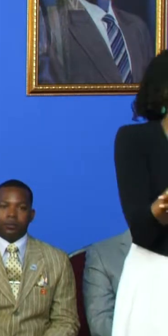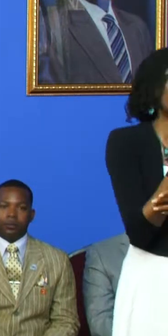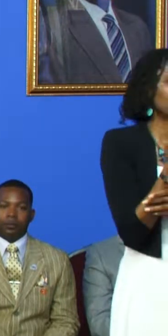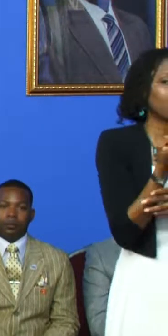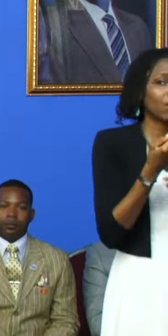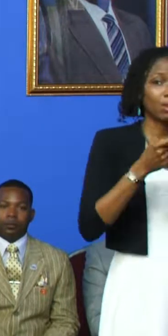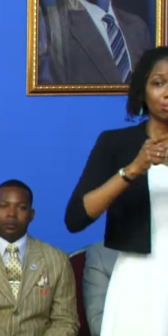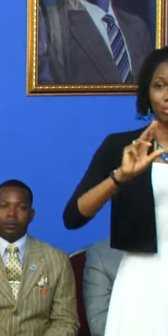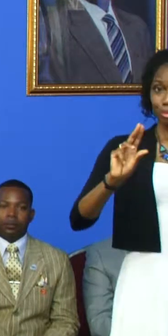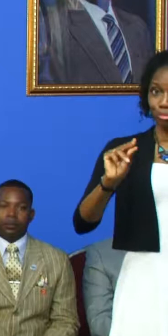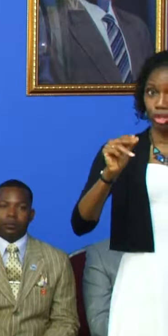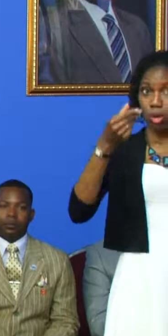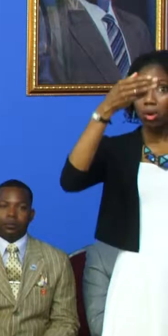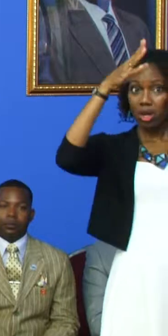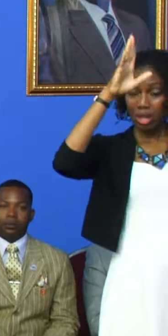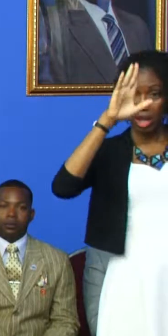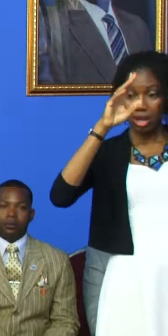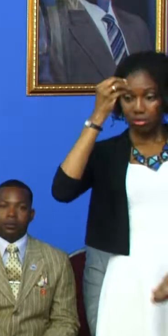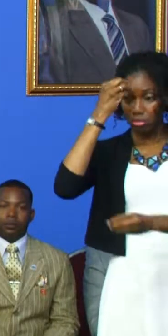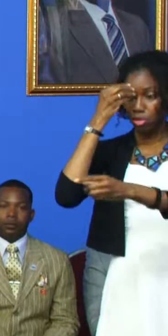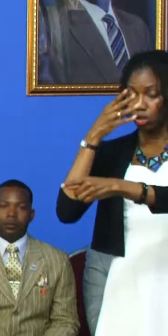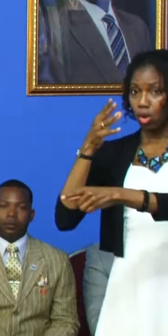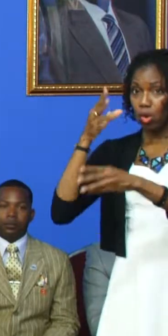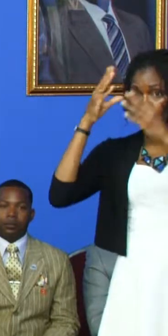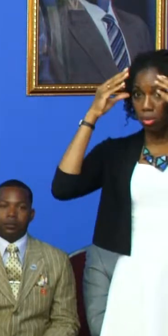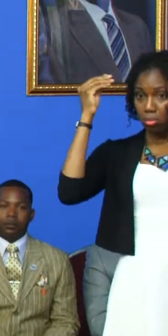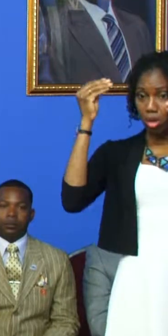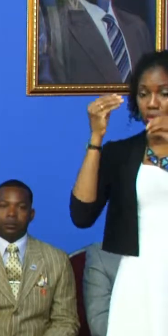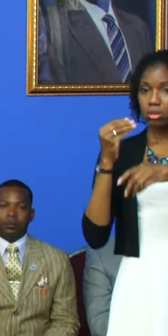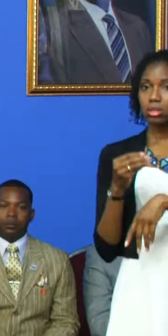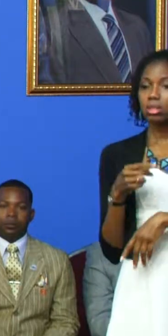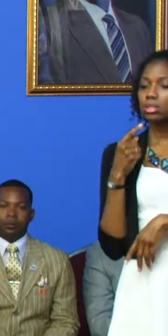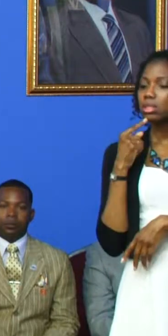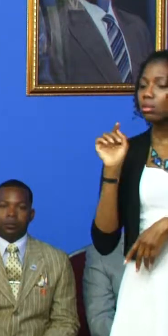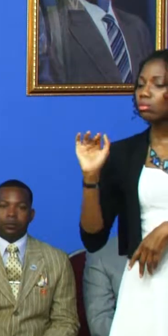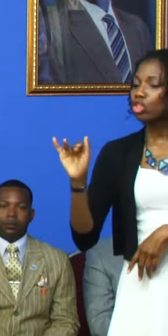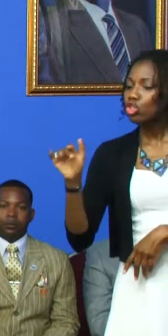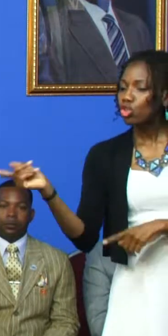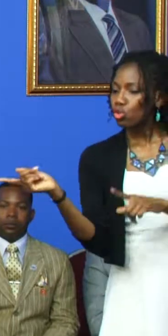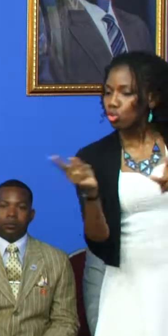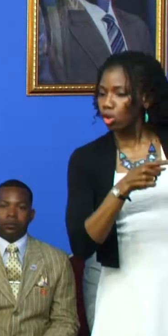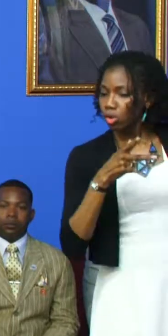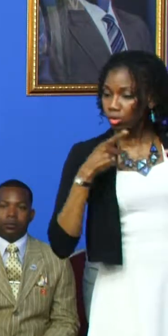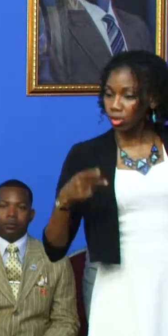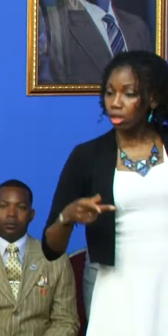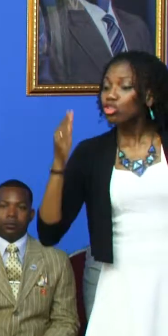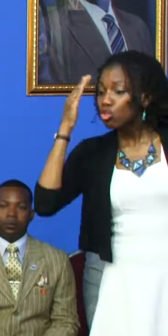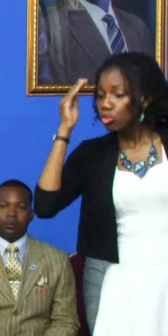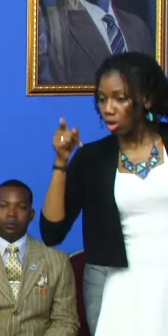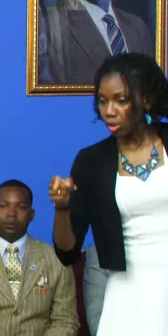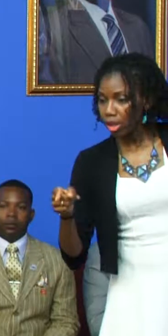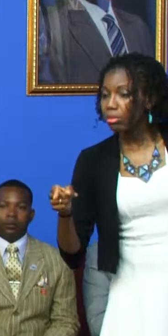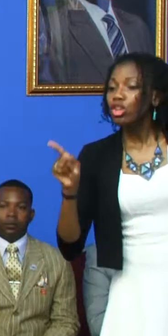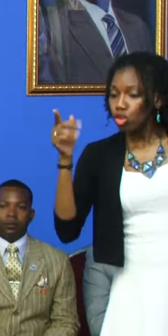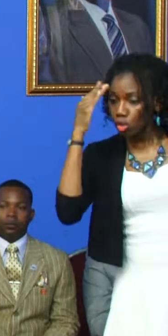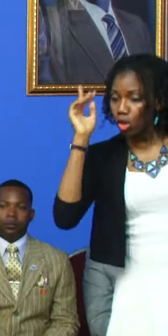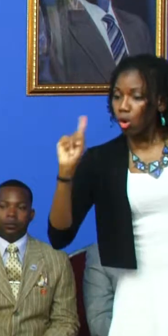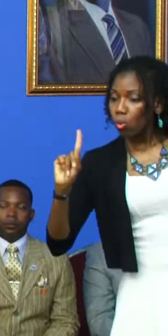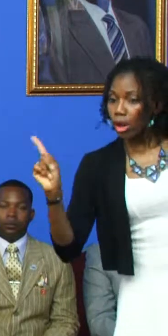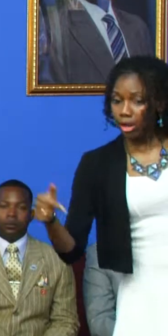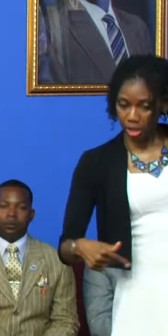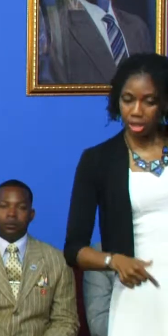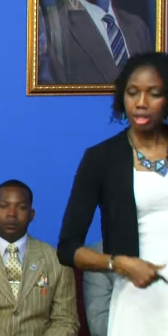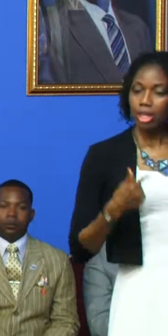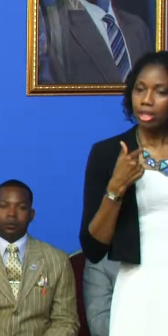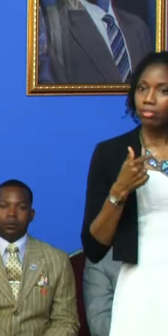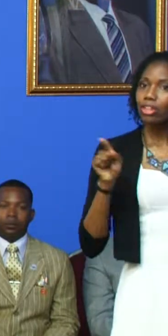told Moses, go to Pharaoh, you know him, and you know the address because I arranged for you to grow up in